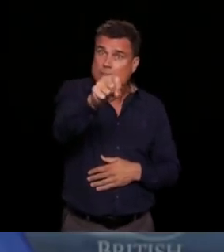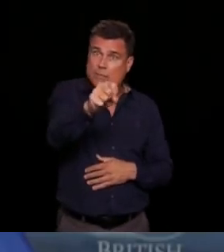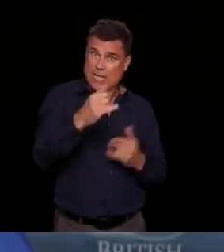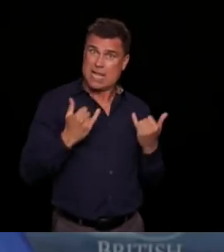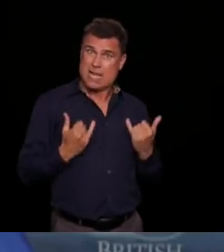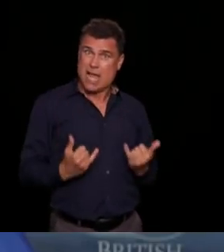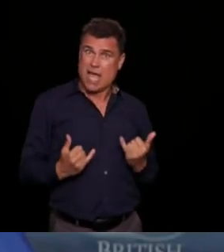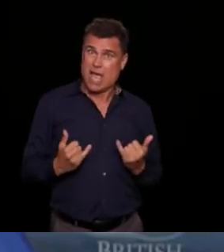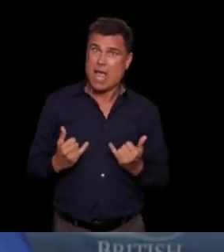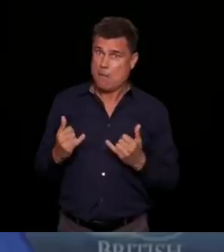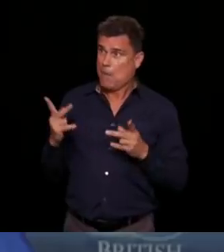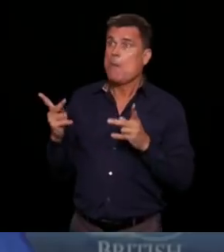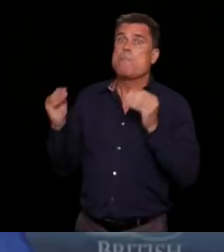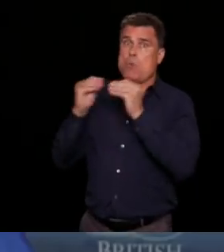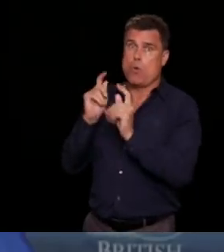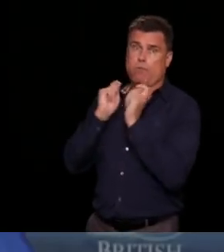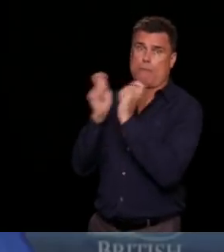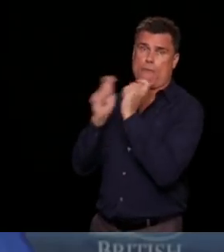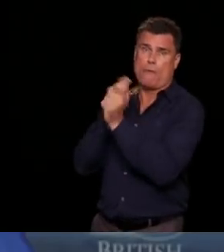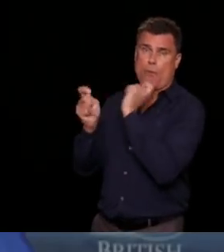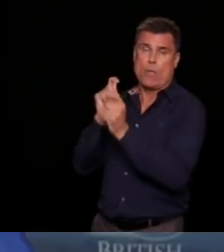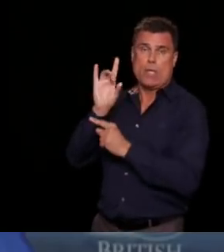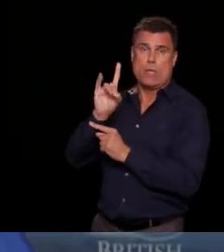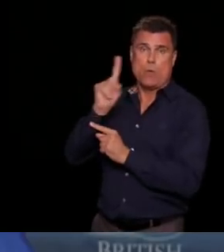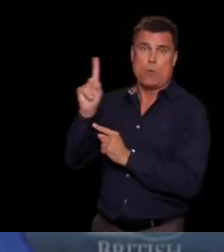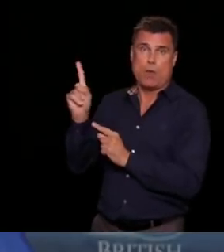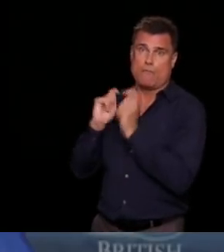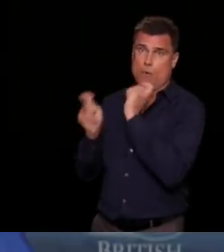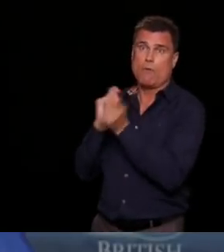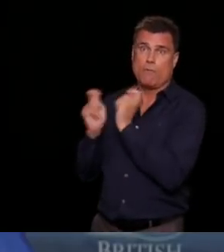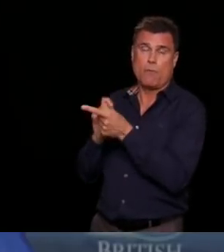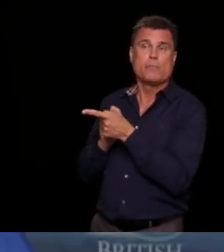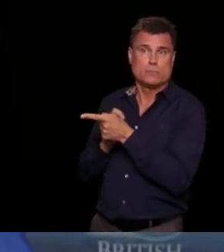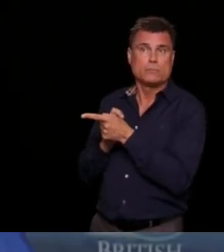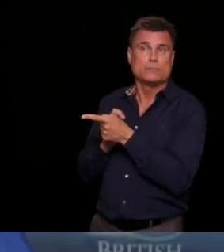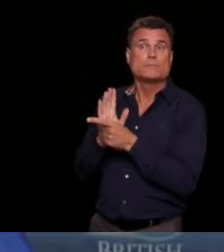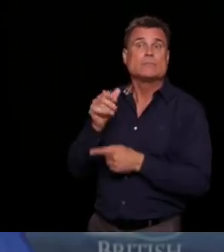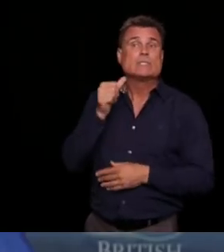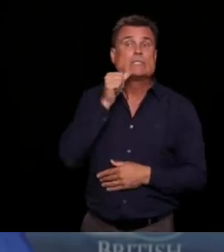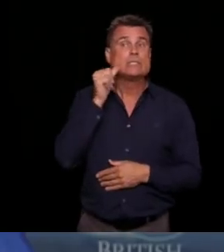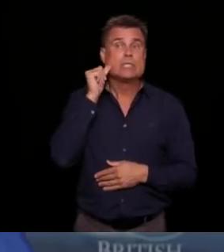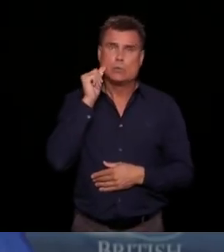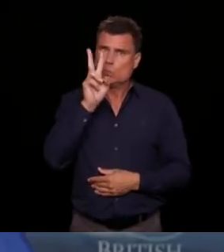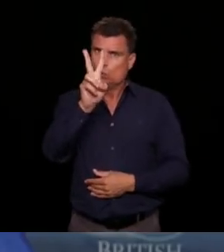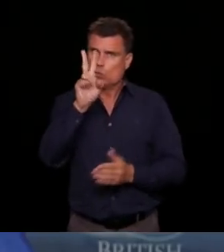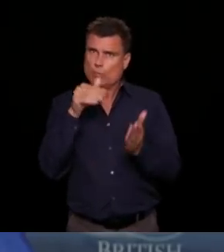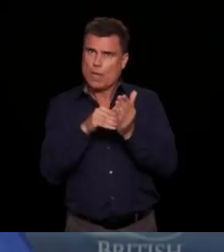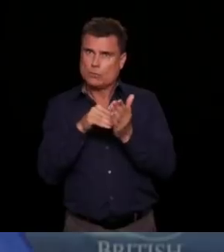and answered more calls recently. As I say, yesterday that number was